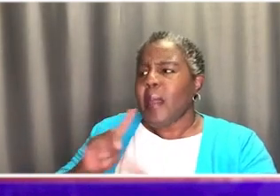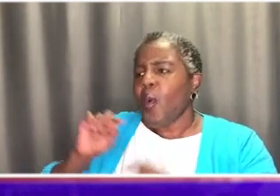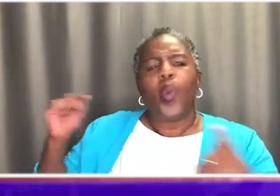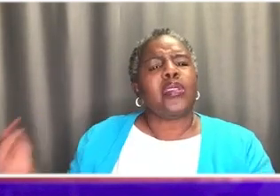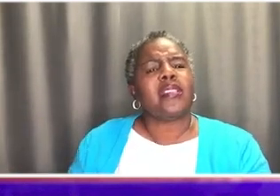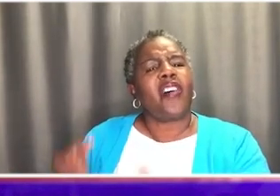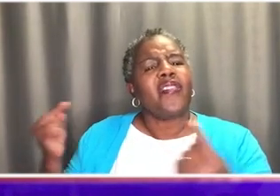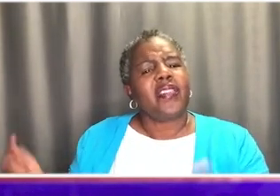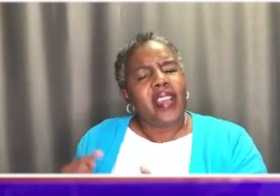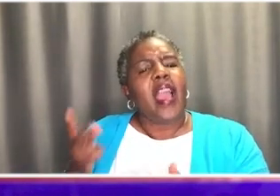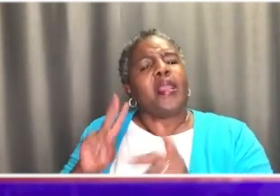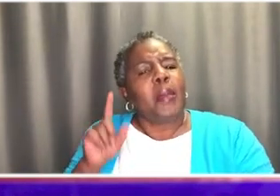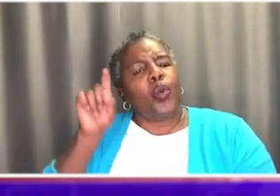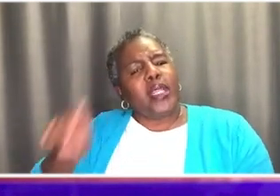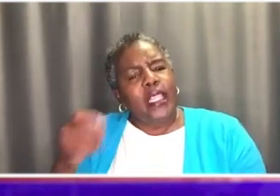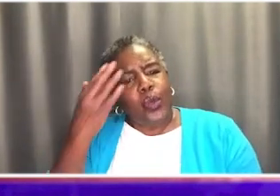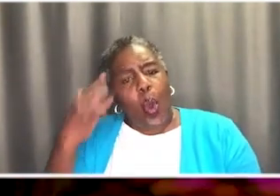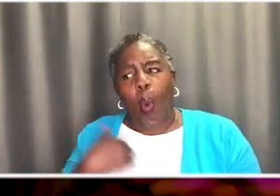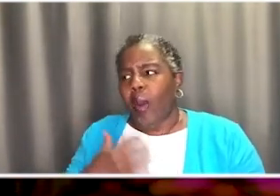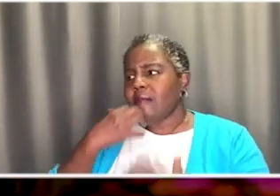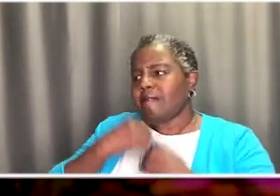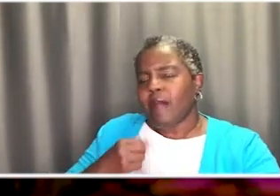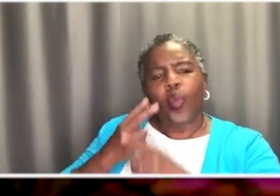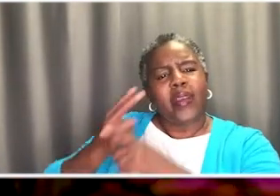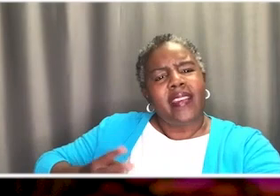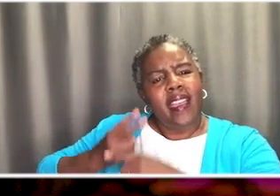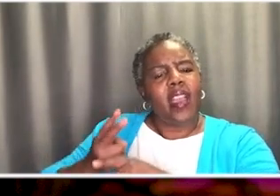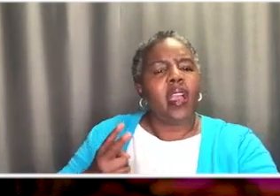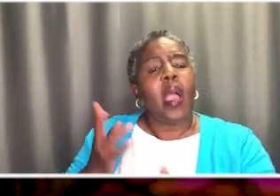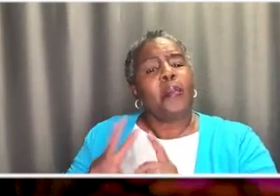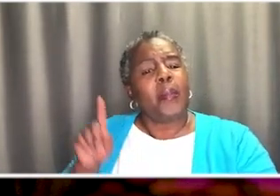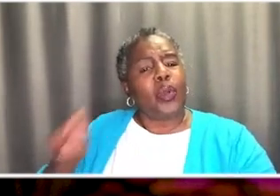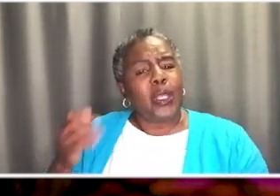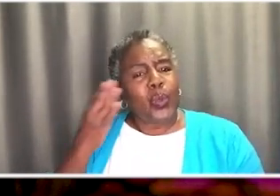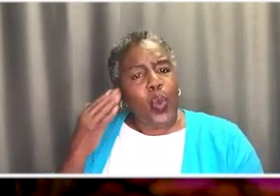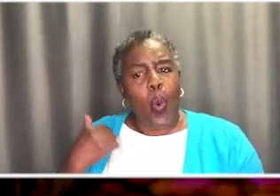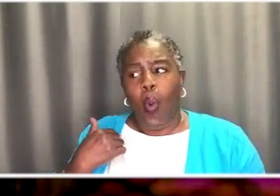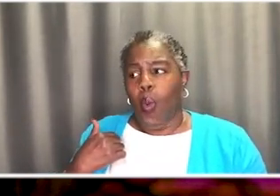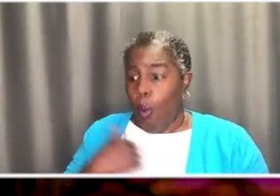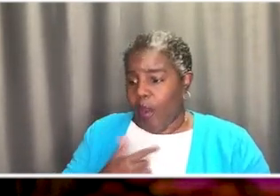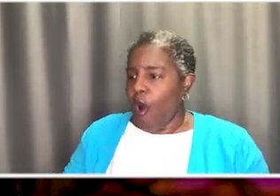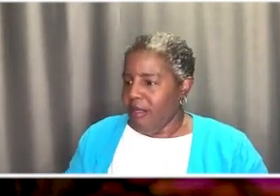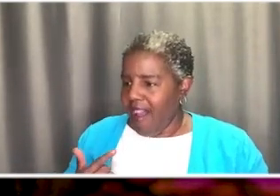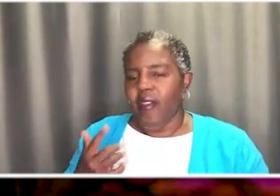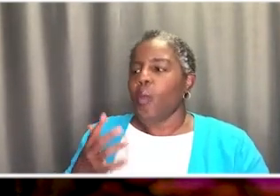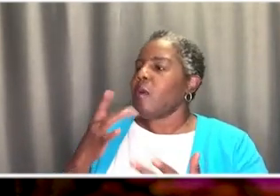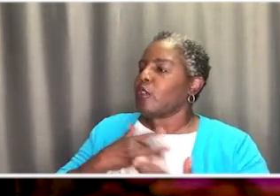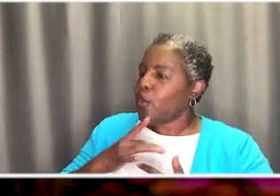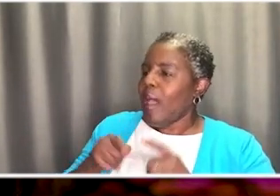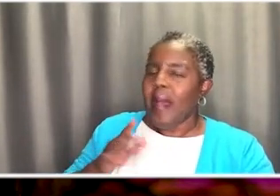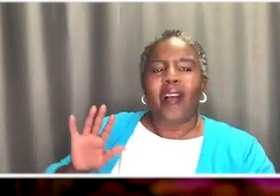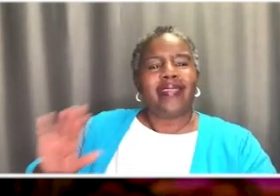It's about the people who need to know we care. It's about the people who need to know we're alive and we care about